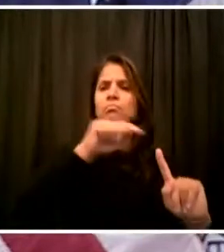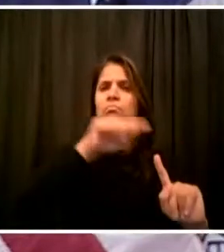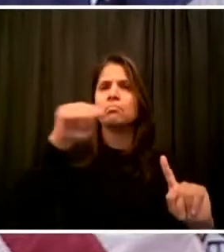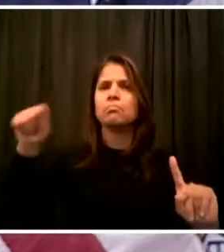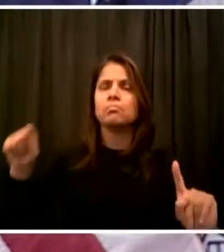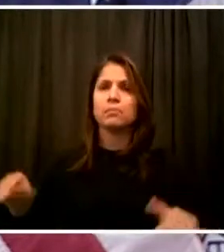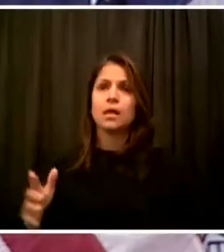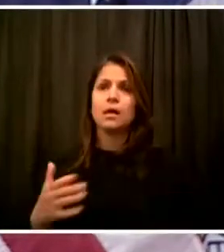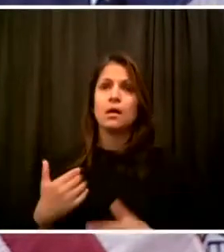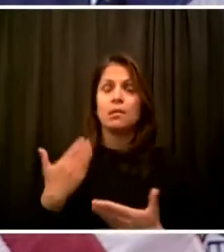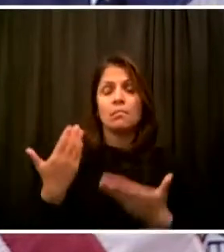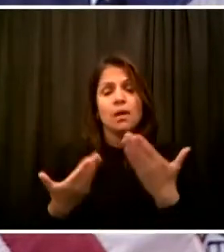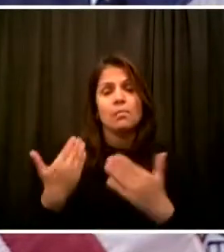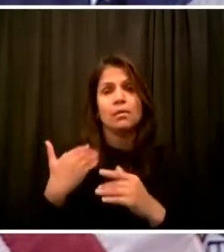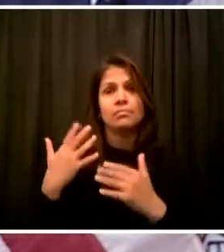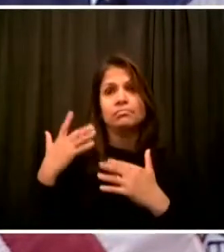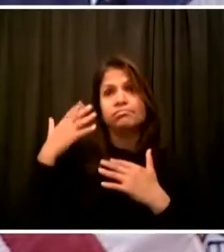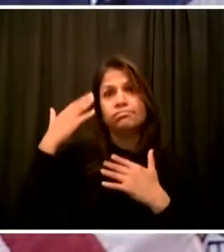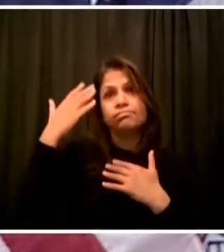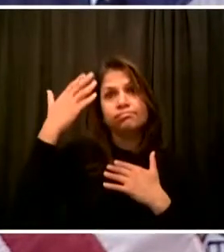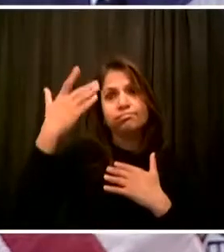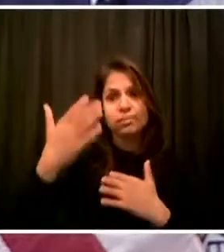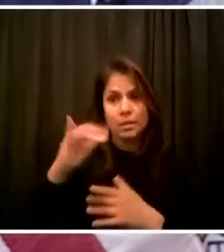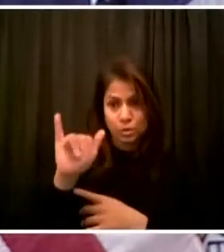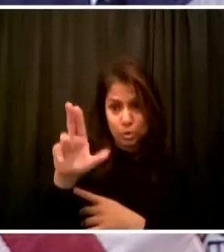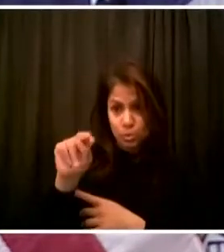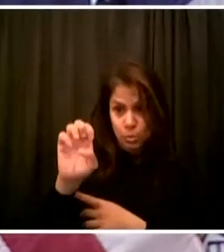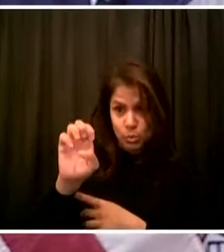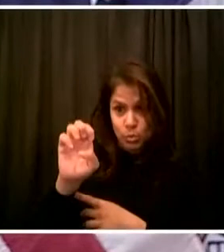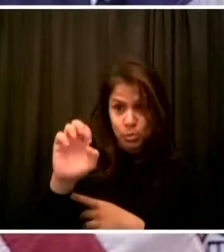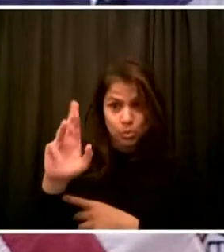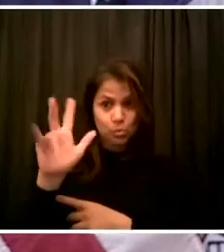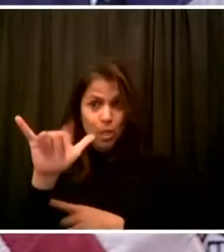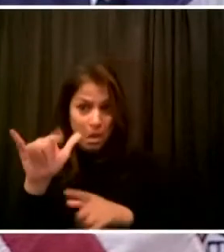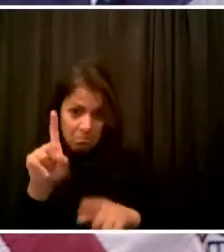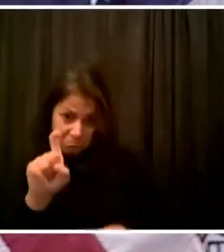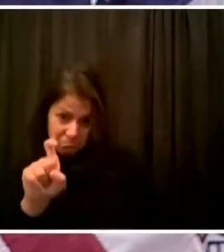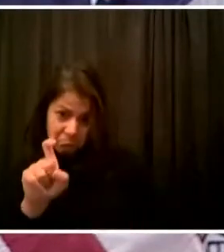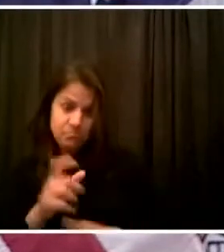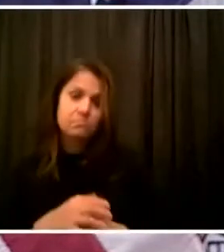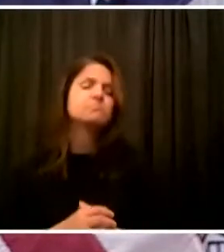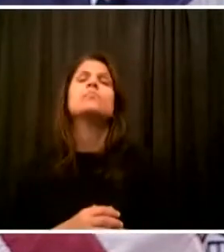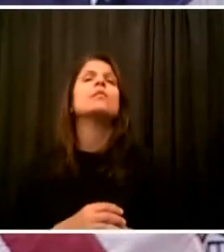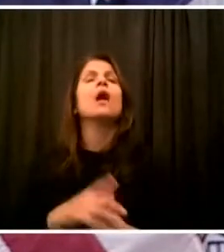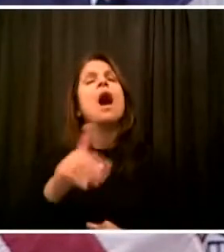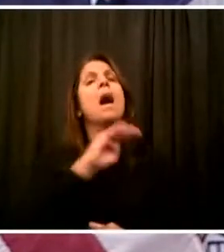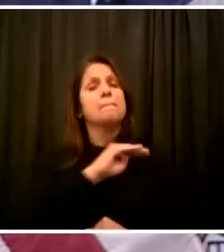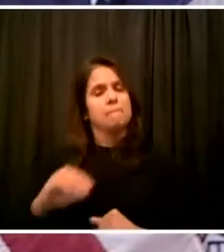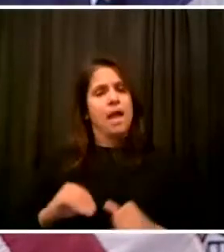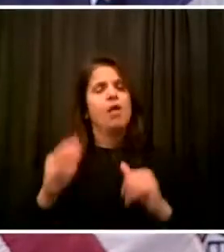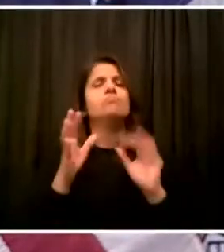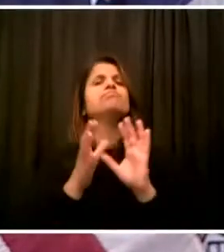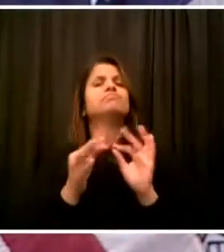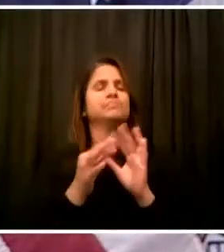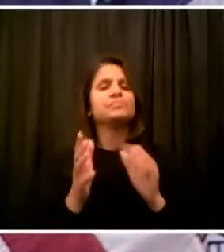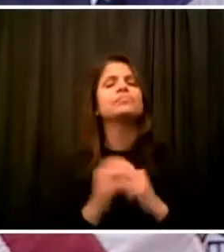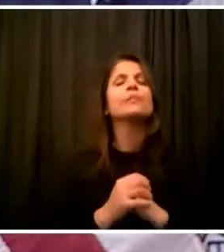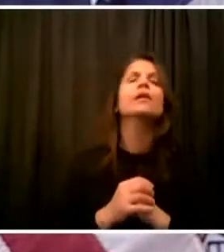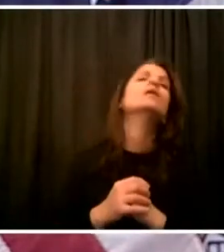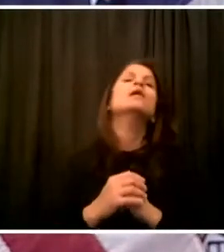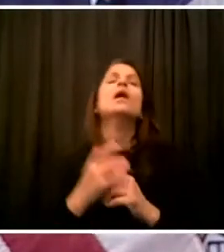know, the goal of the first steps, and I'm going to keep saying, we have to get these indicators right, move